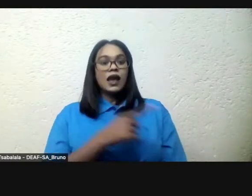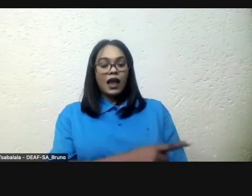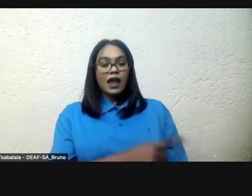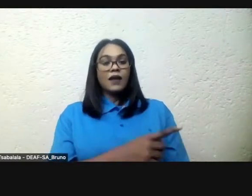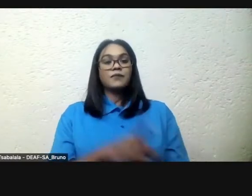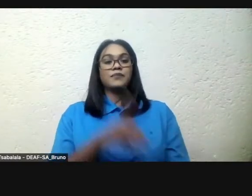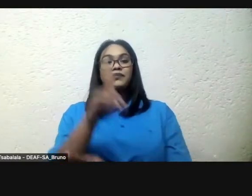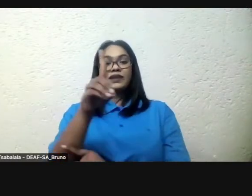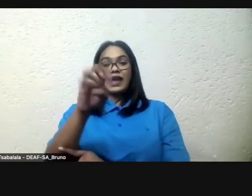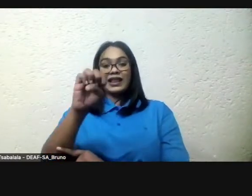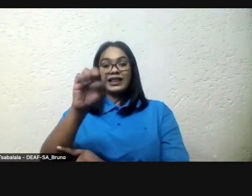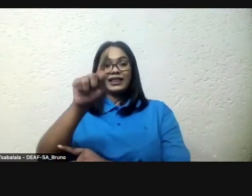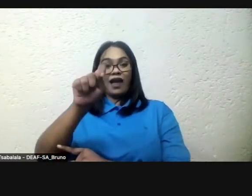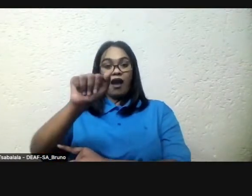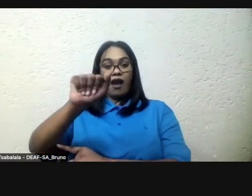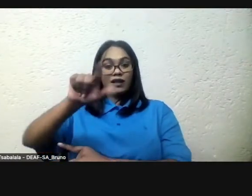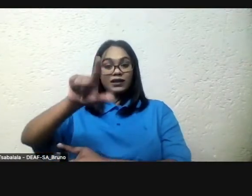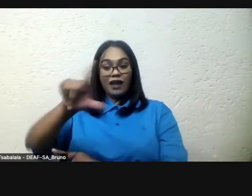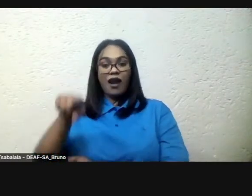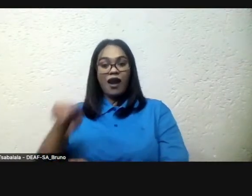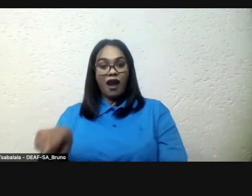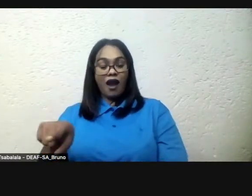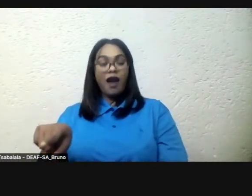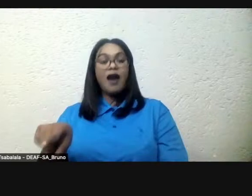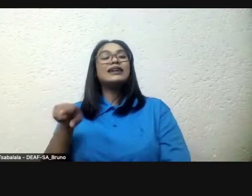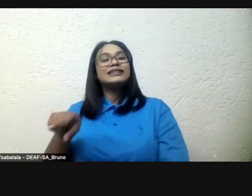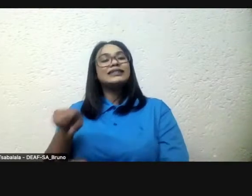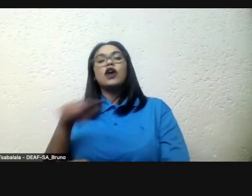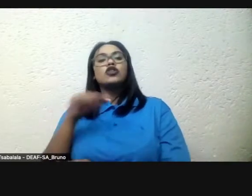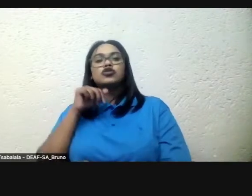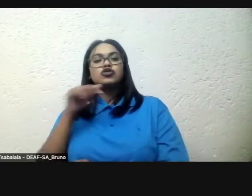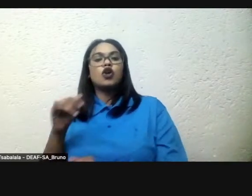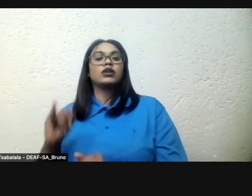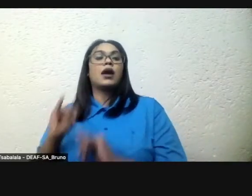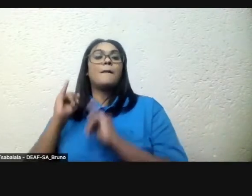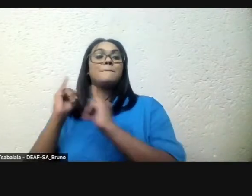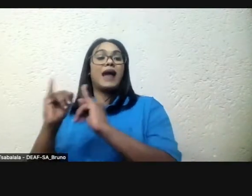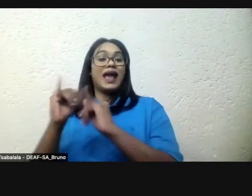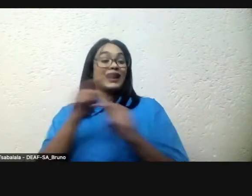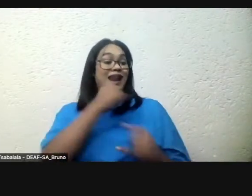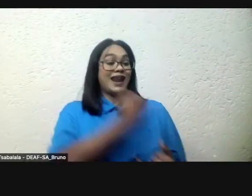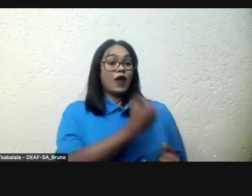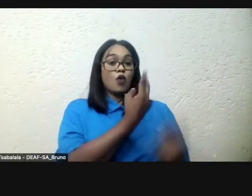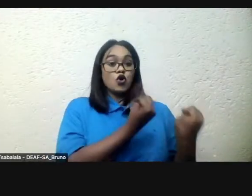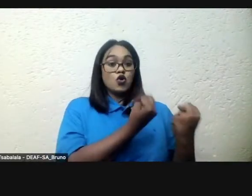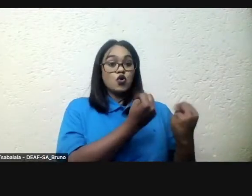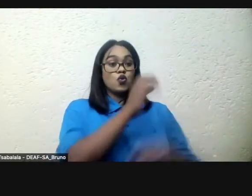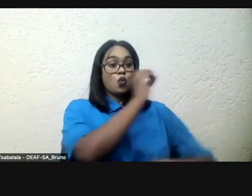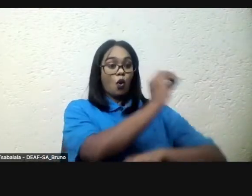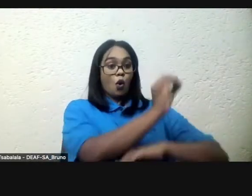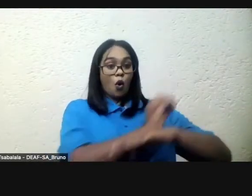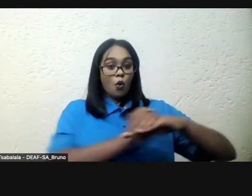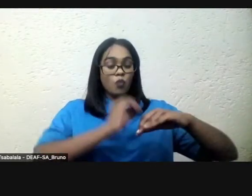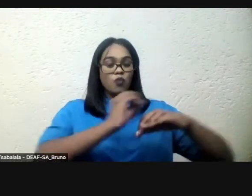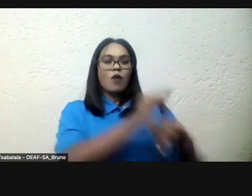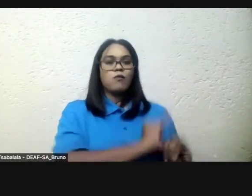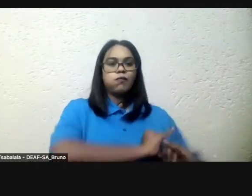that correct? The third question is from Anthony from